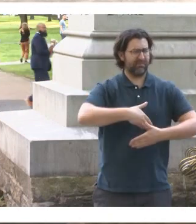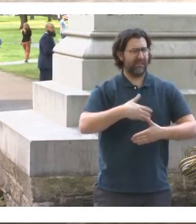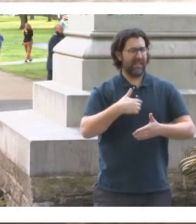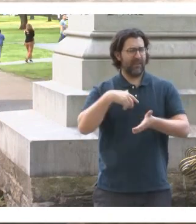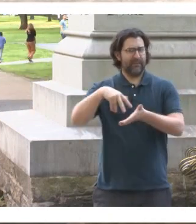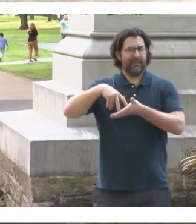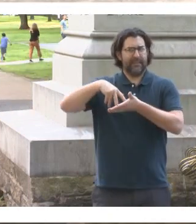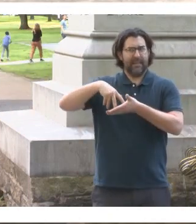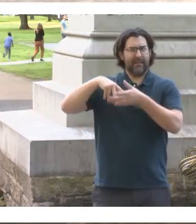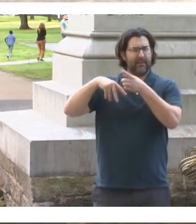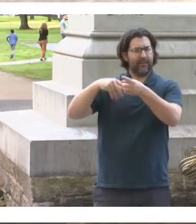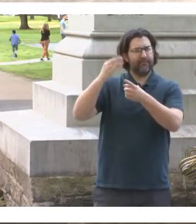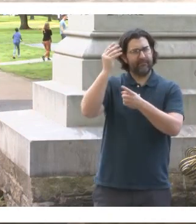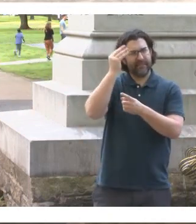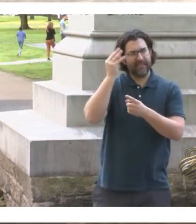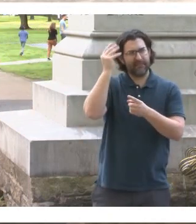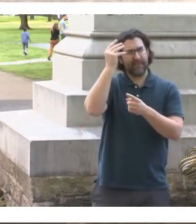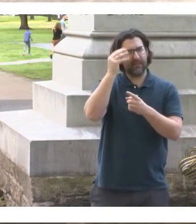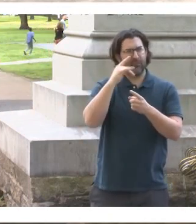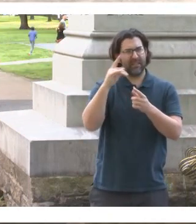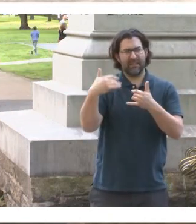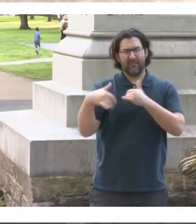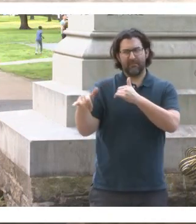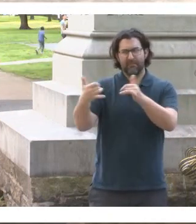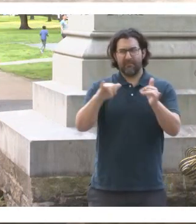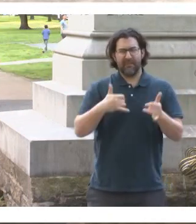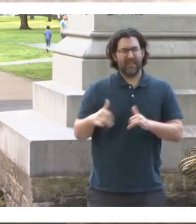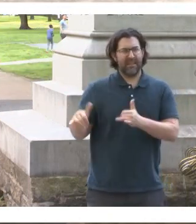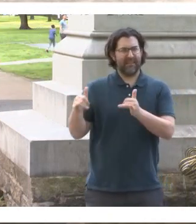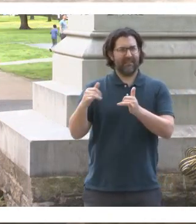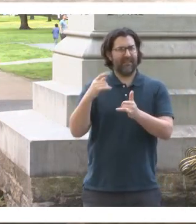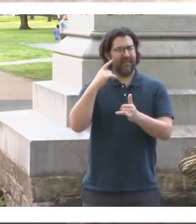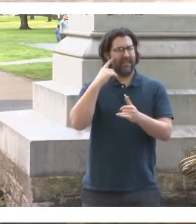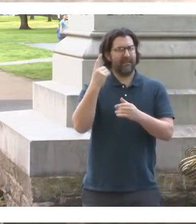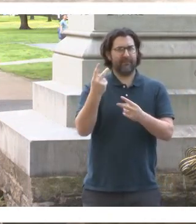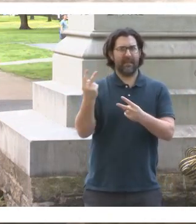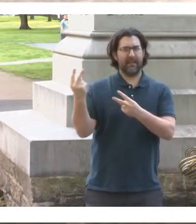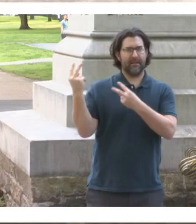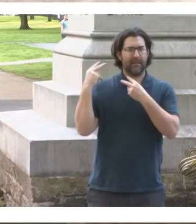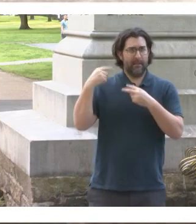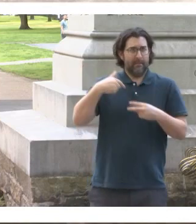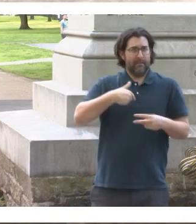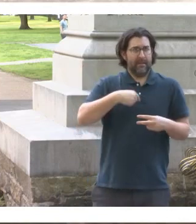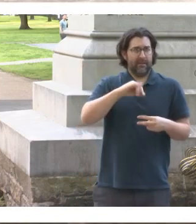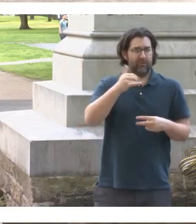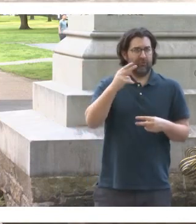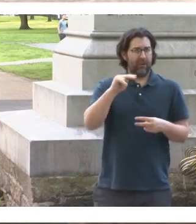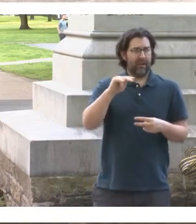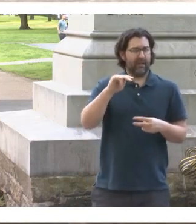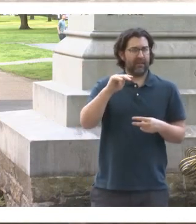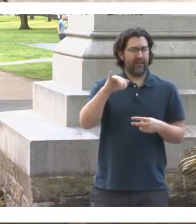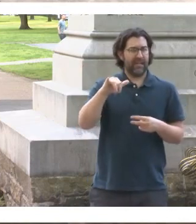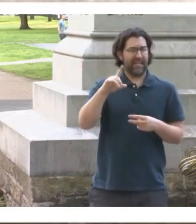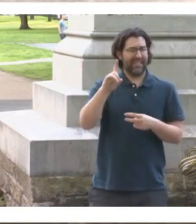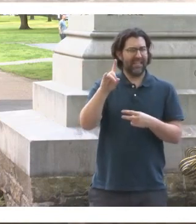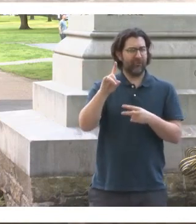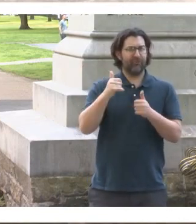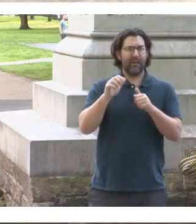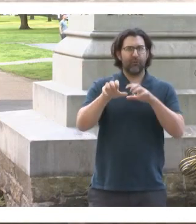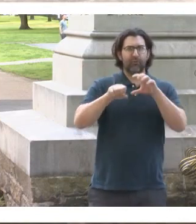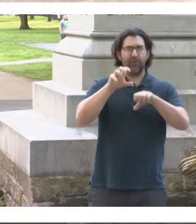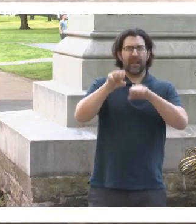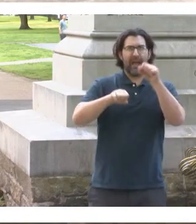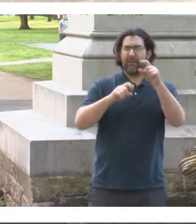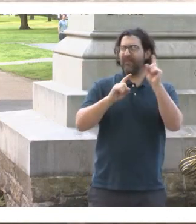standing over thinking about like playing in this park and thinking about me and Johnny Diller trying to climb up